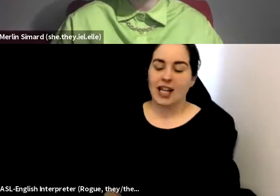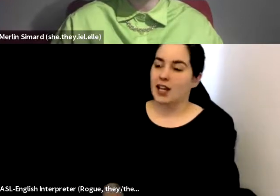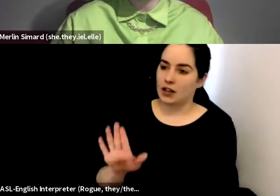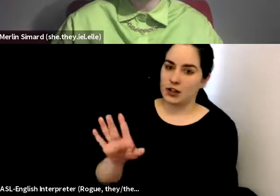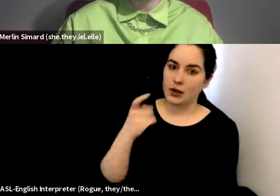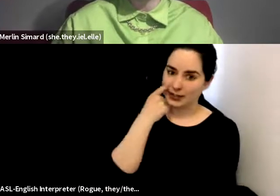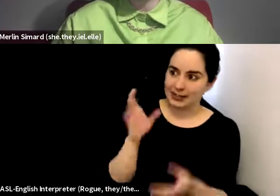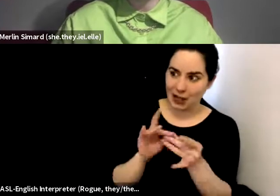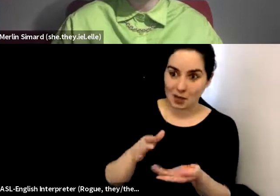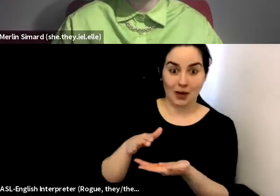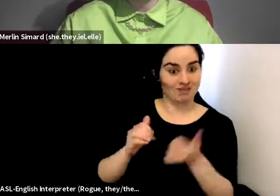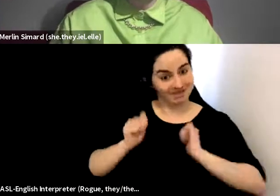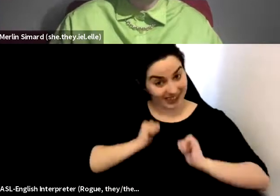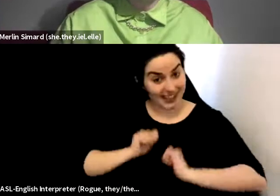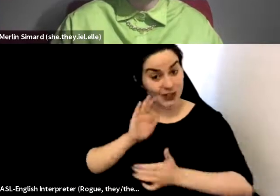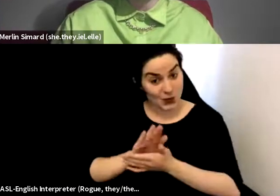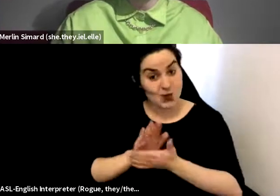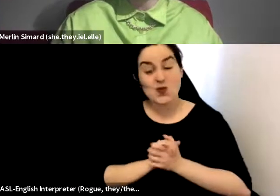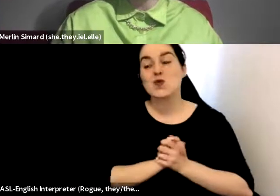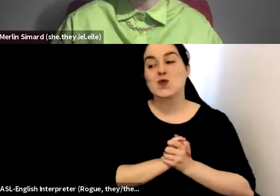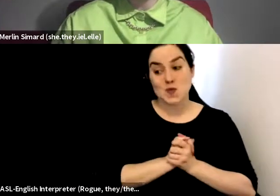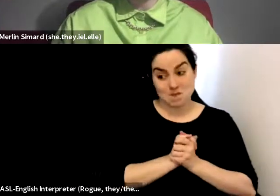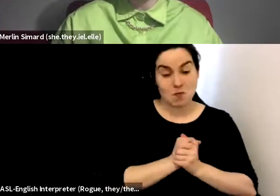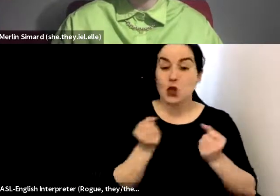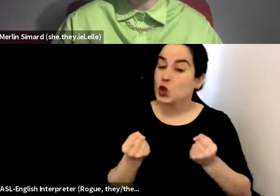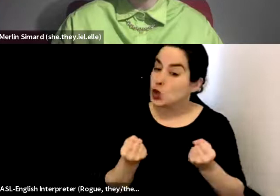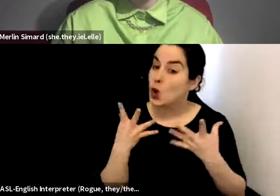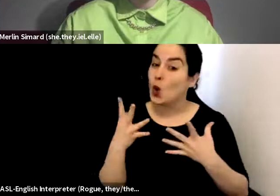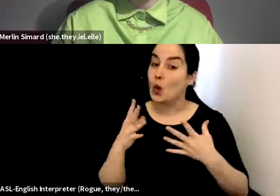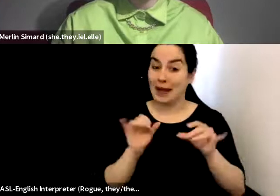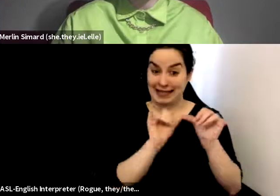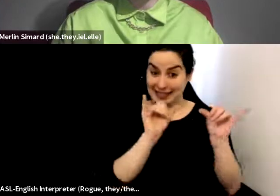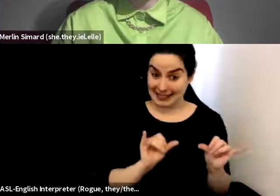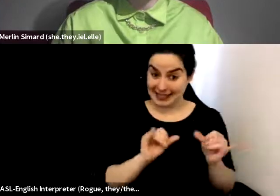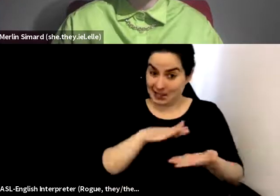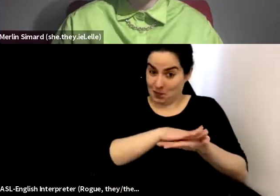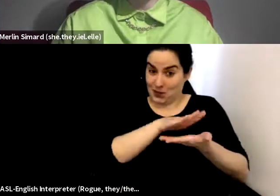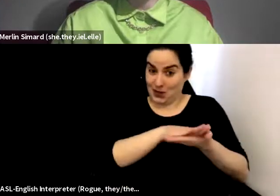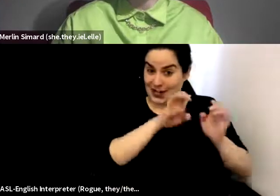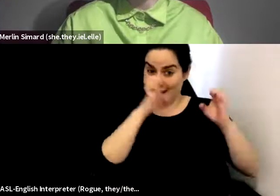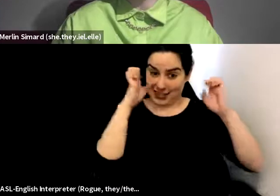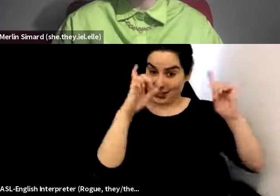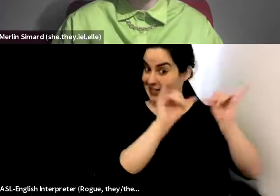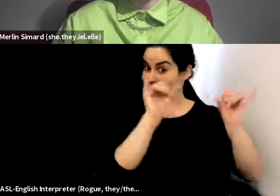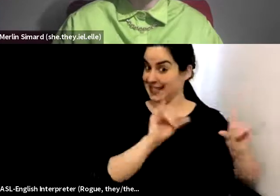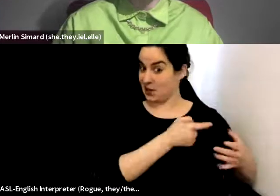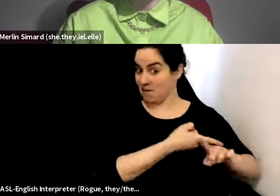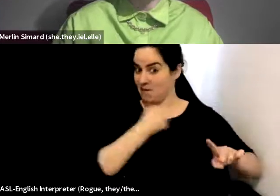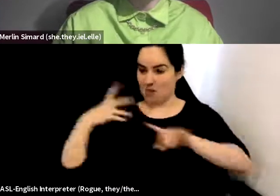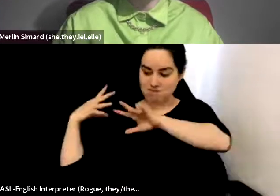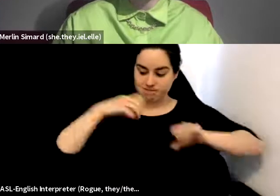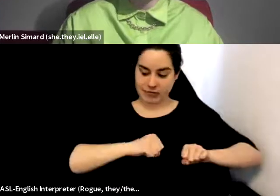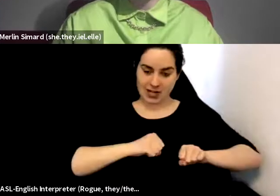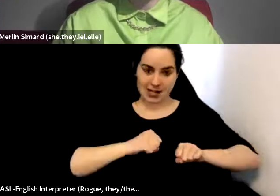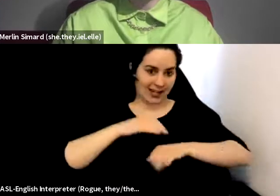with theater school. I think so much of colonial training institutions are really angled towards having young